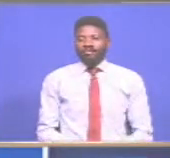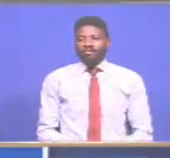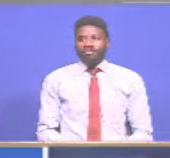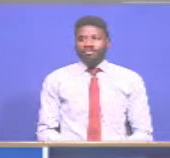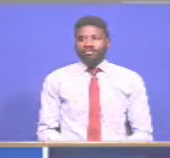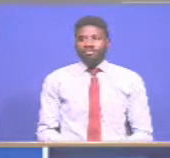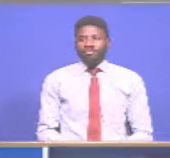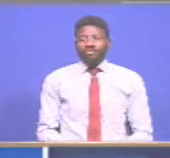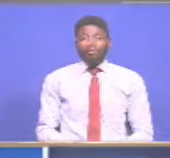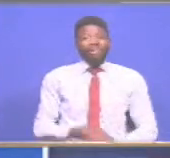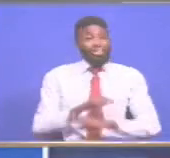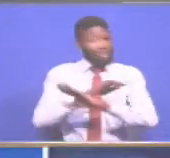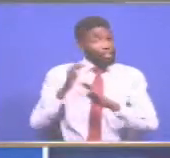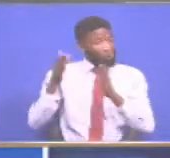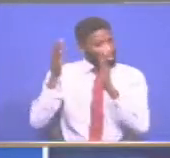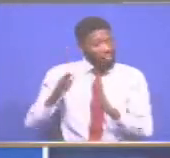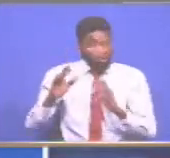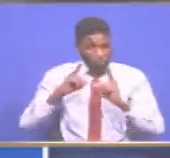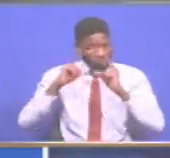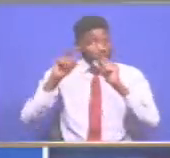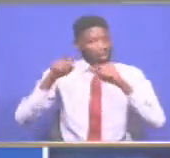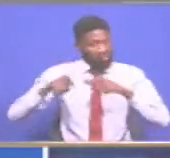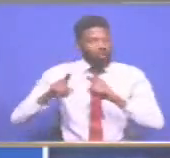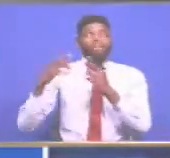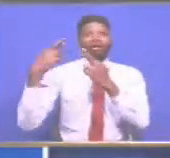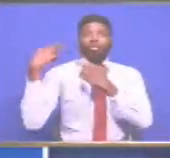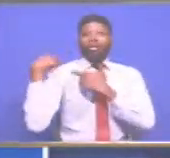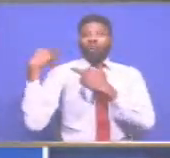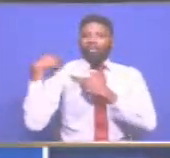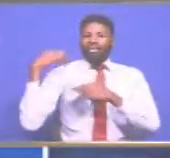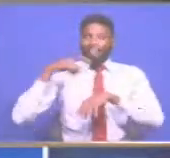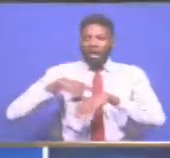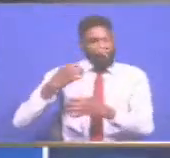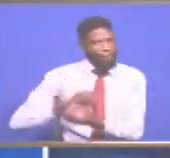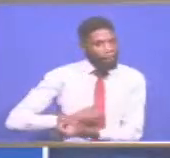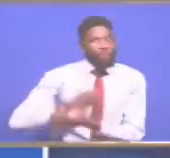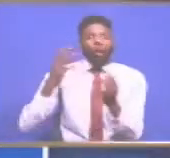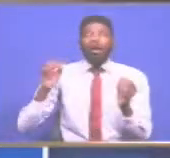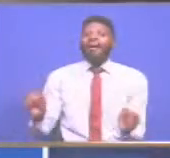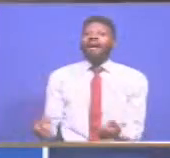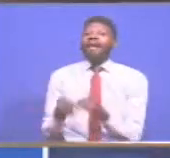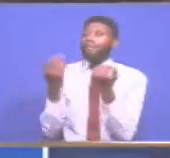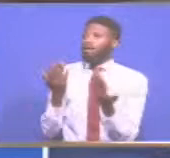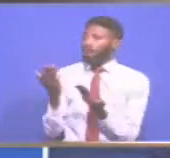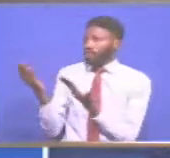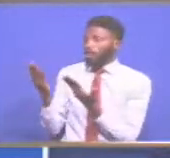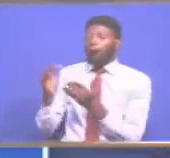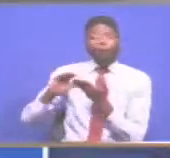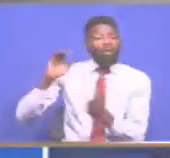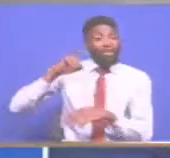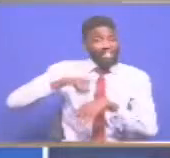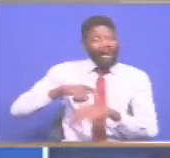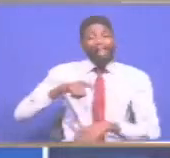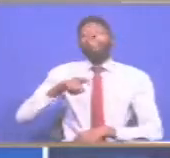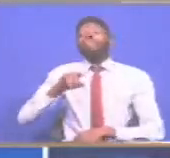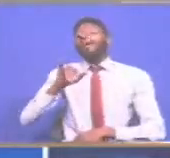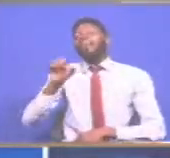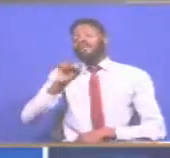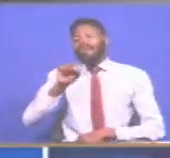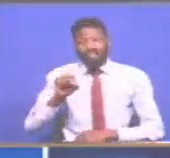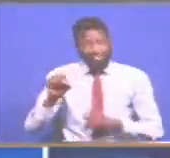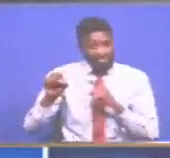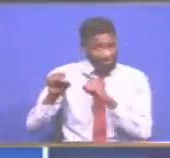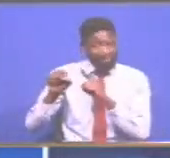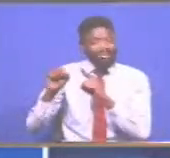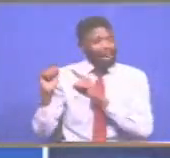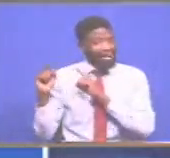No one has claimed responsibility for the blast in Dasht el-Barshi, an area often hit by Sunni Islamist militants. Afghan government officials